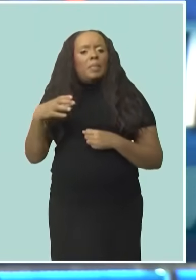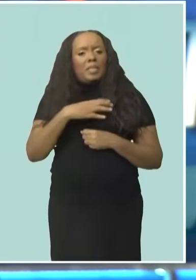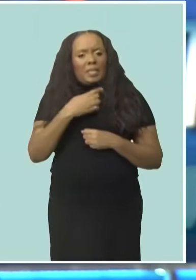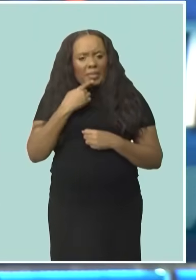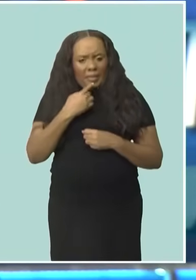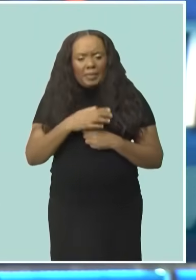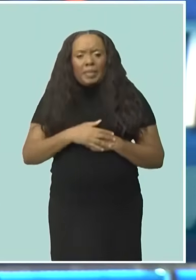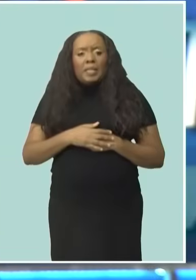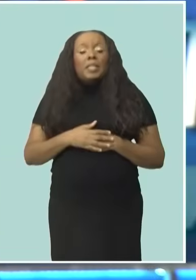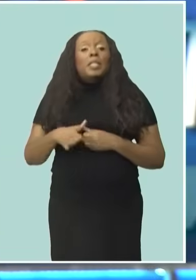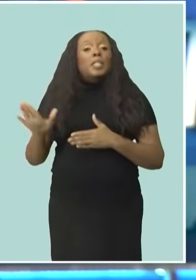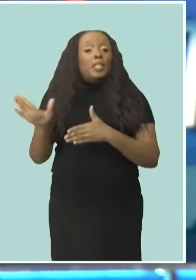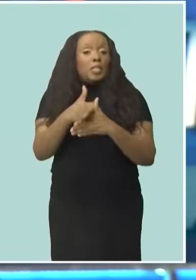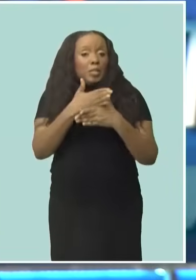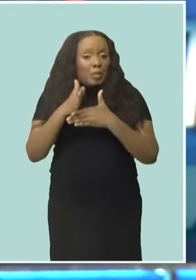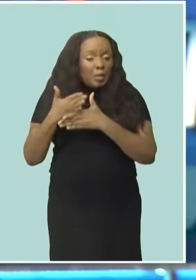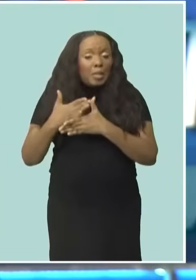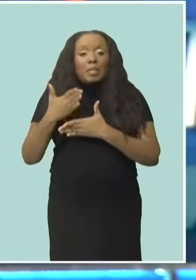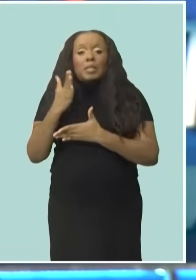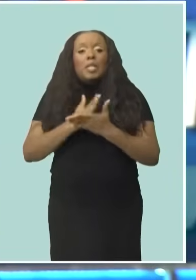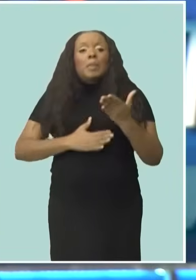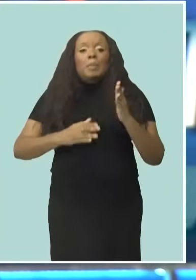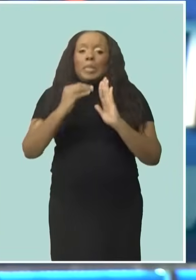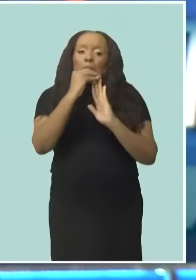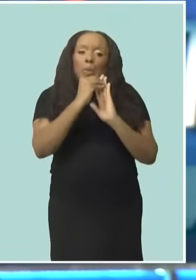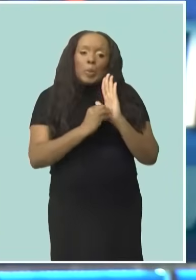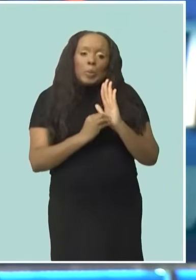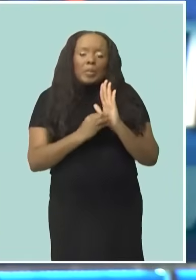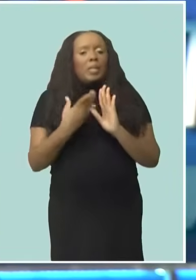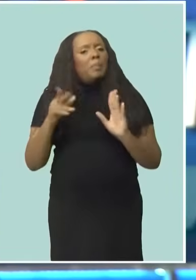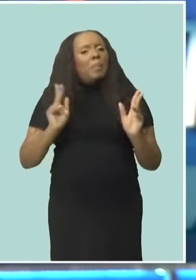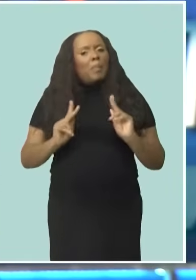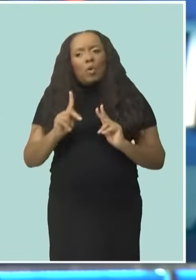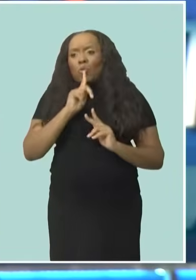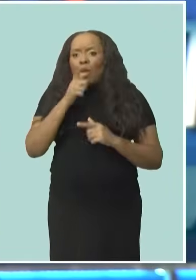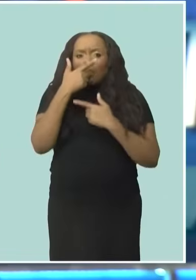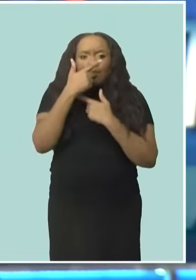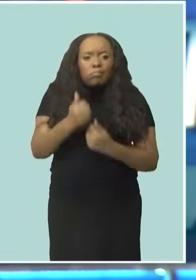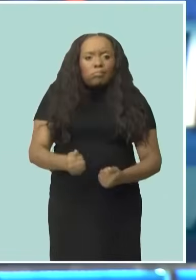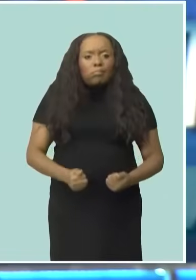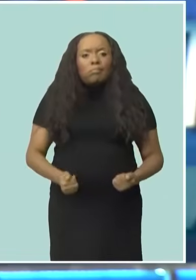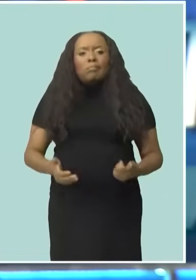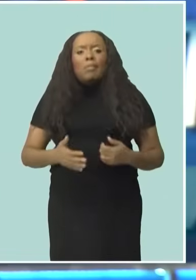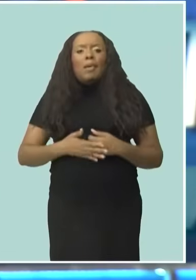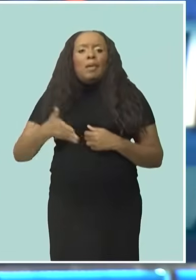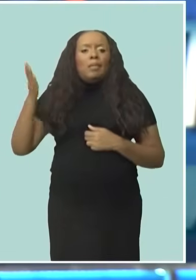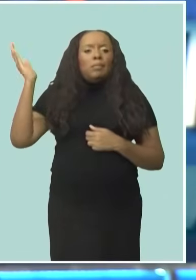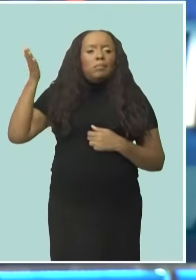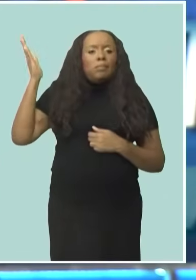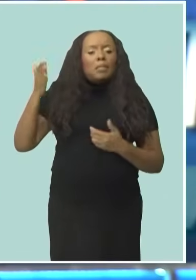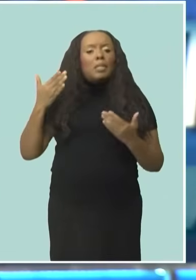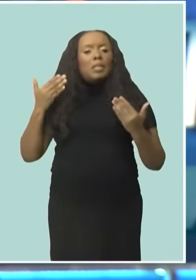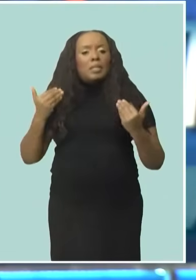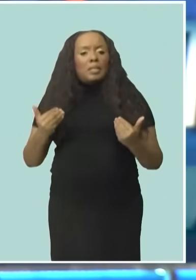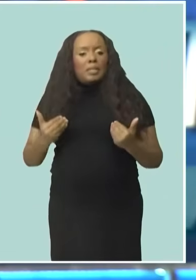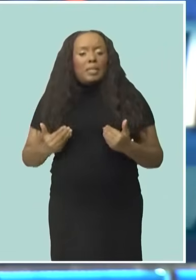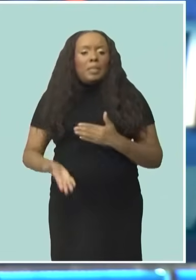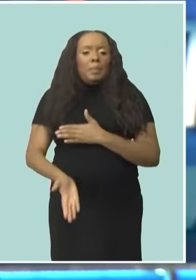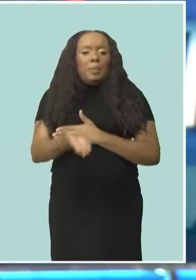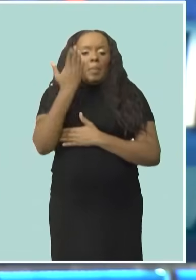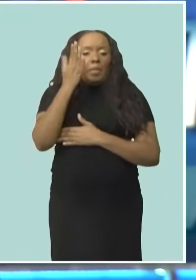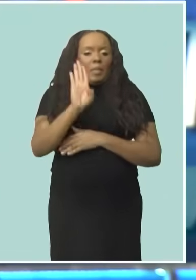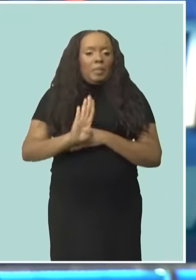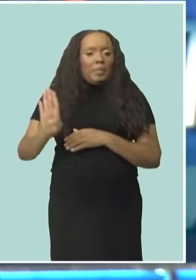they have shared have truly whet the public's appetite. Dr. Sue was speaking on the topic during today's edition of